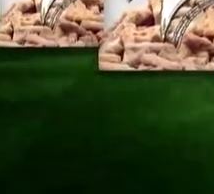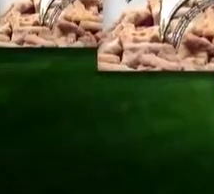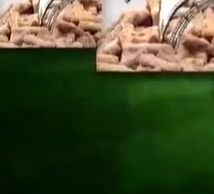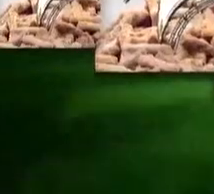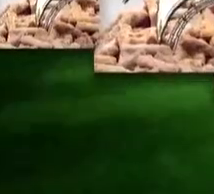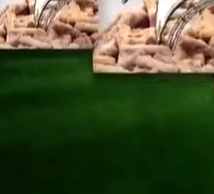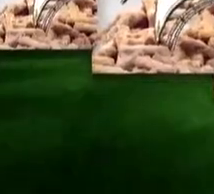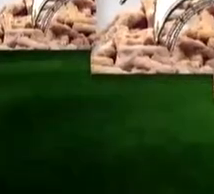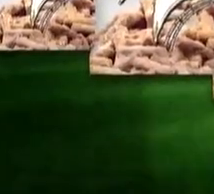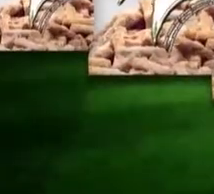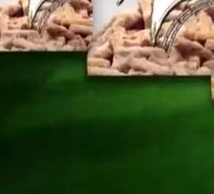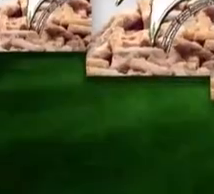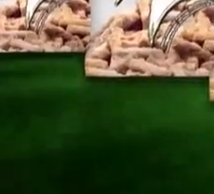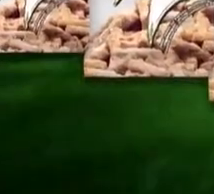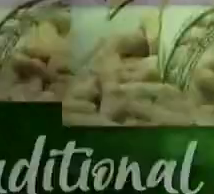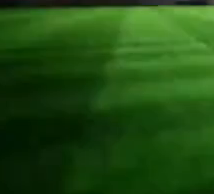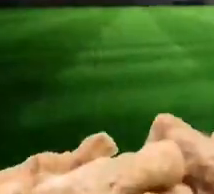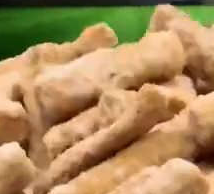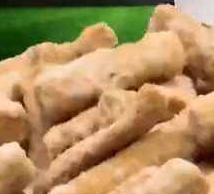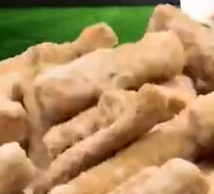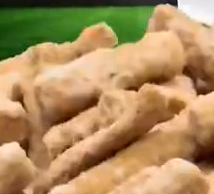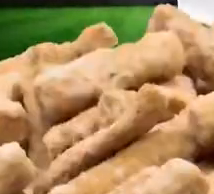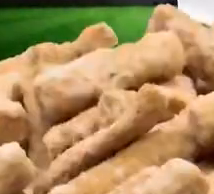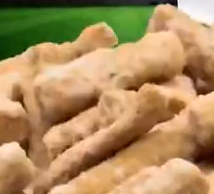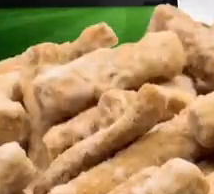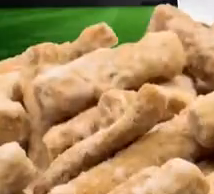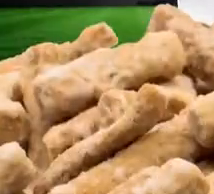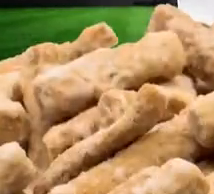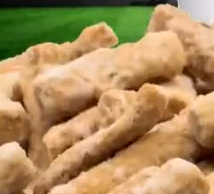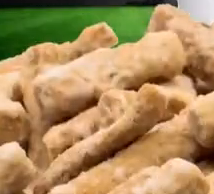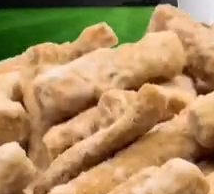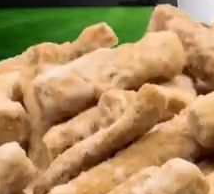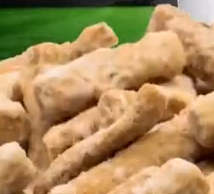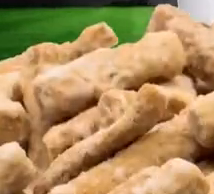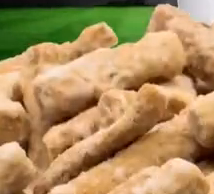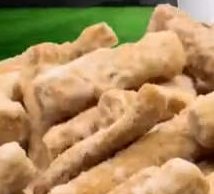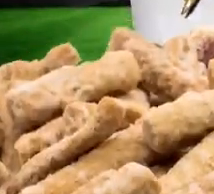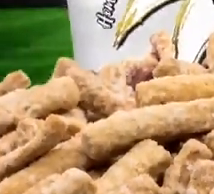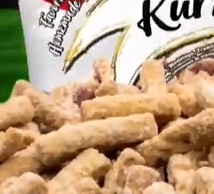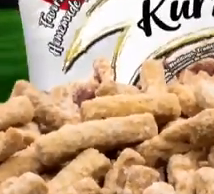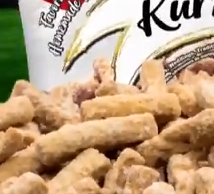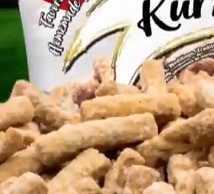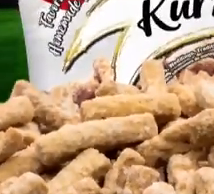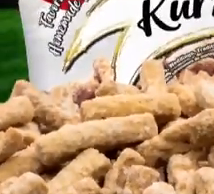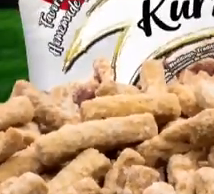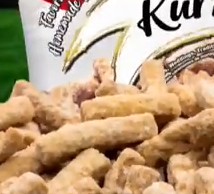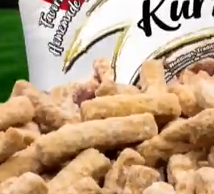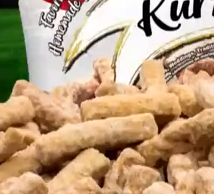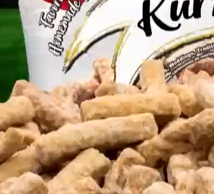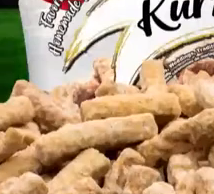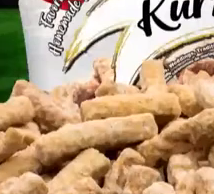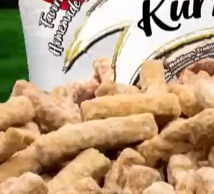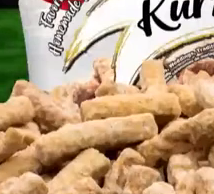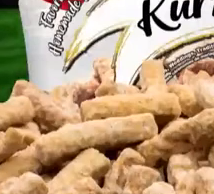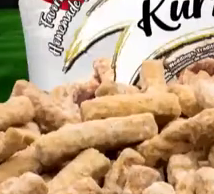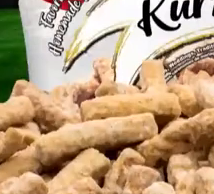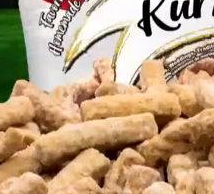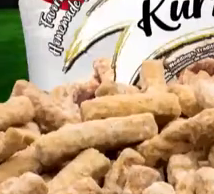delicious Chatak Kurma. It's so crunchy and irresistible, it can knock your stunts